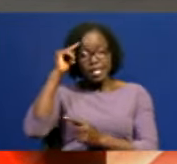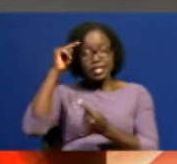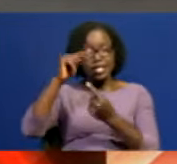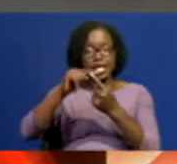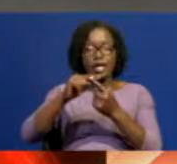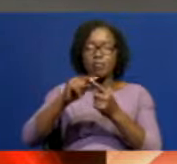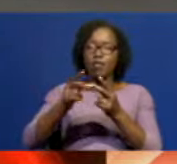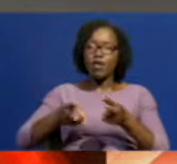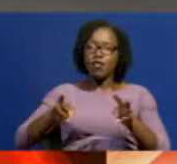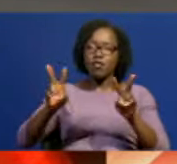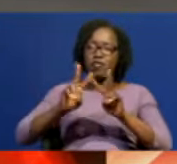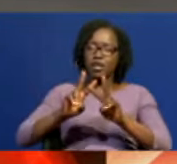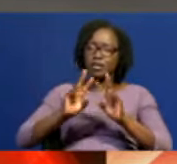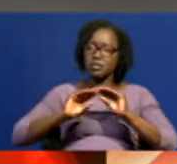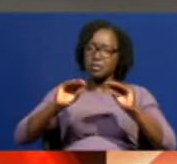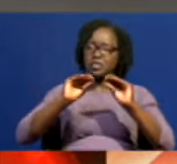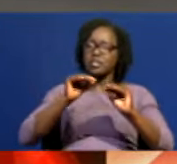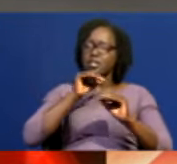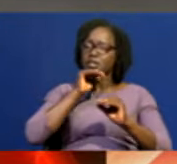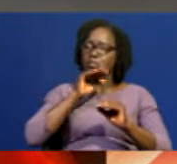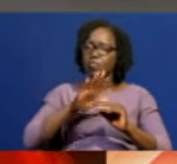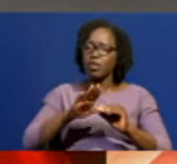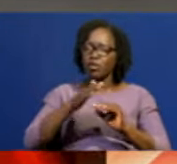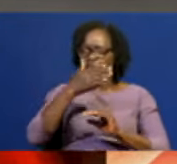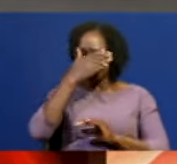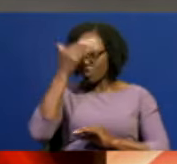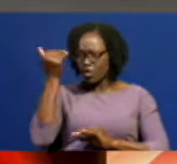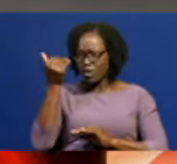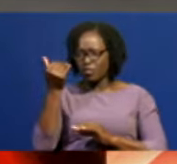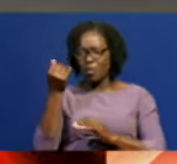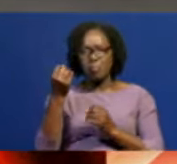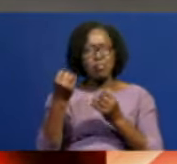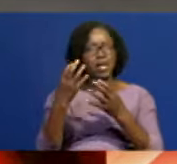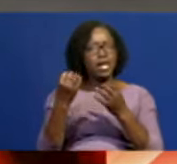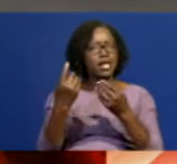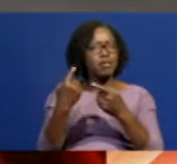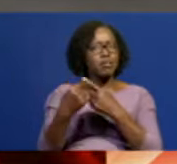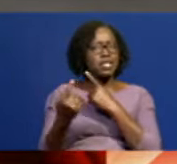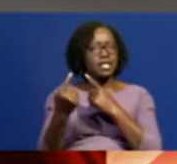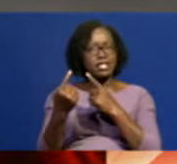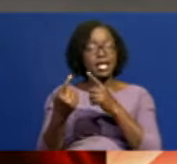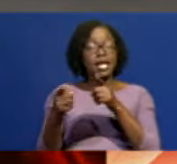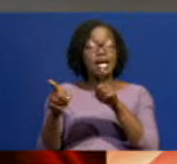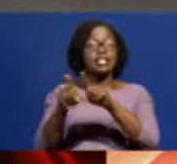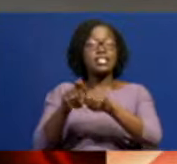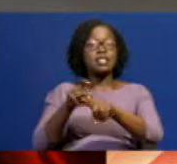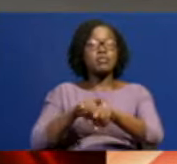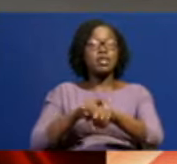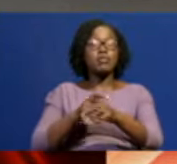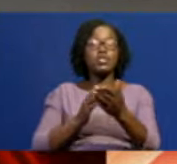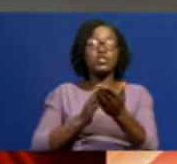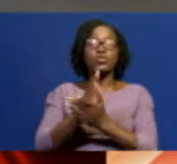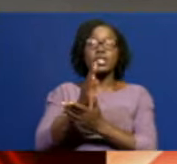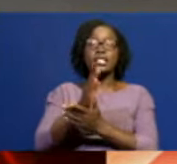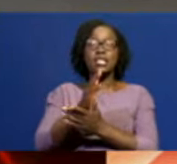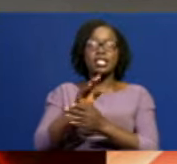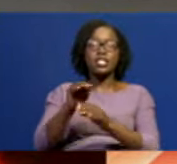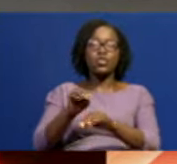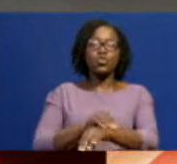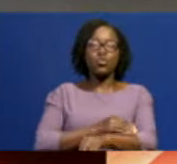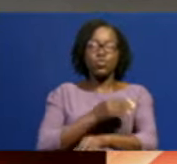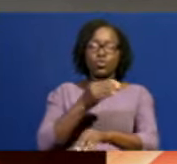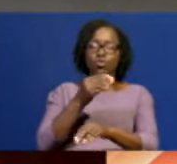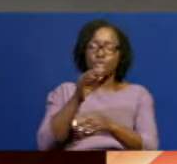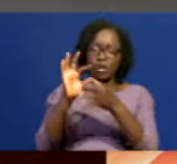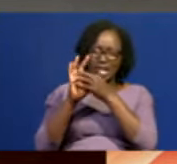instilling values in the boy child who has been forgotten for ages, while at the same time ensuring the Agikuyu culture remains deeply